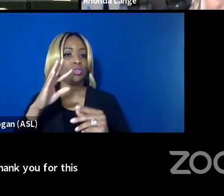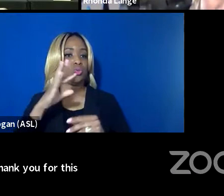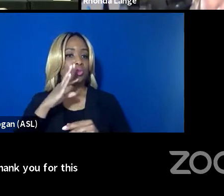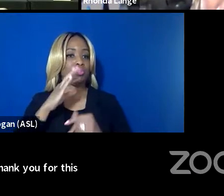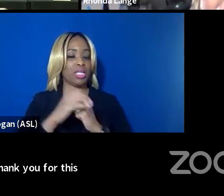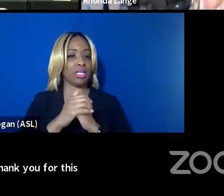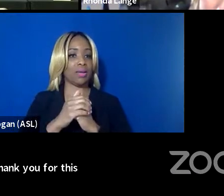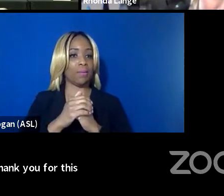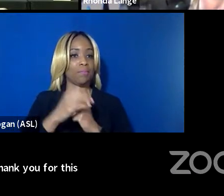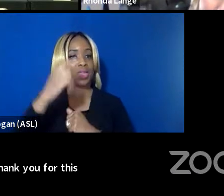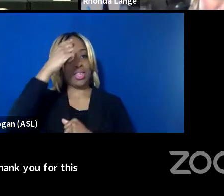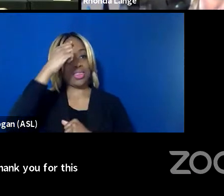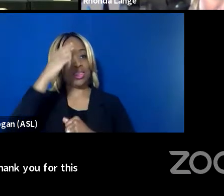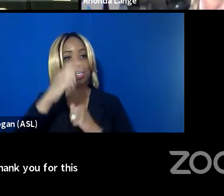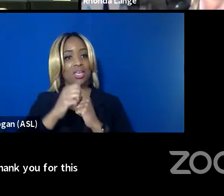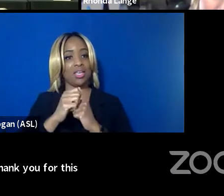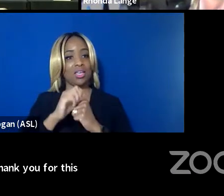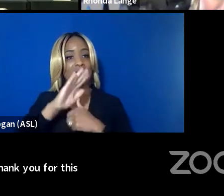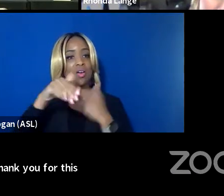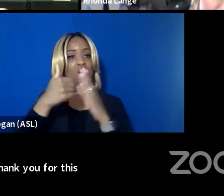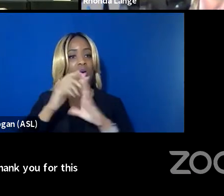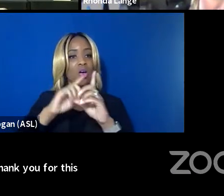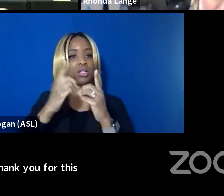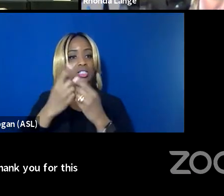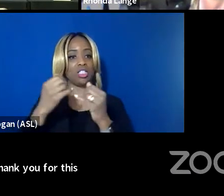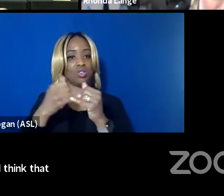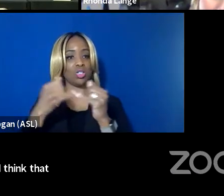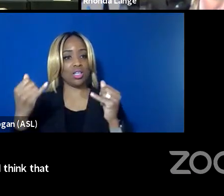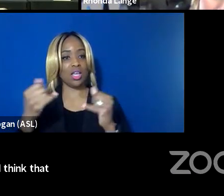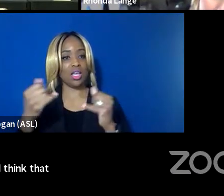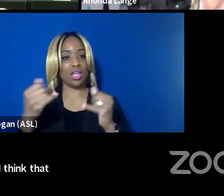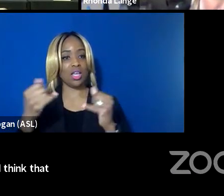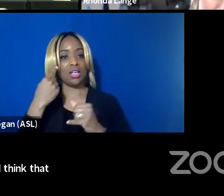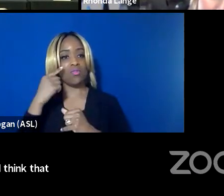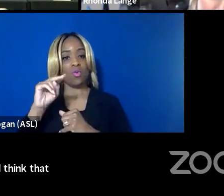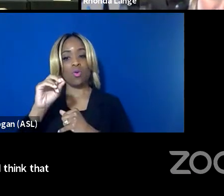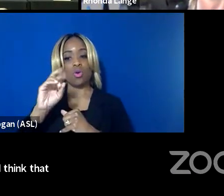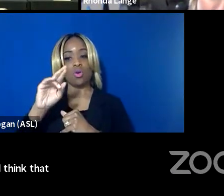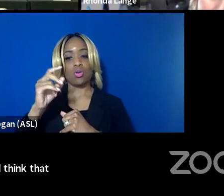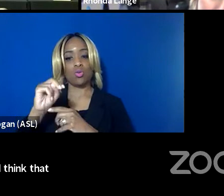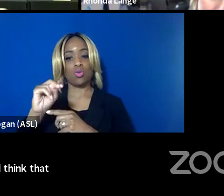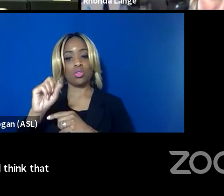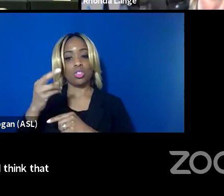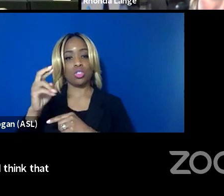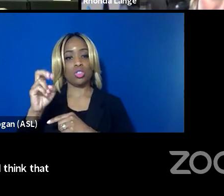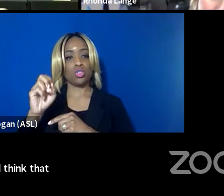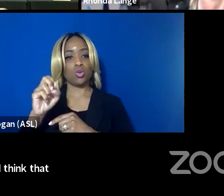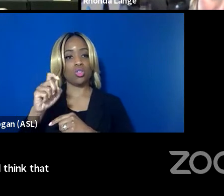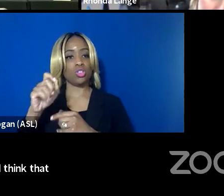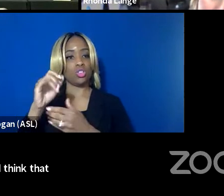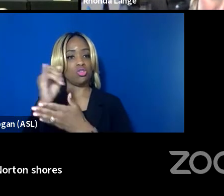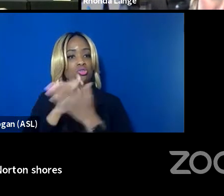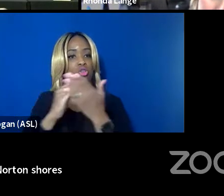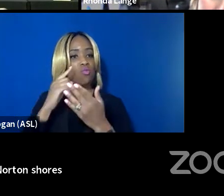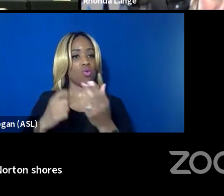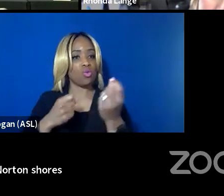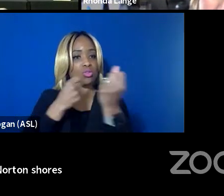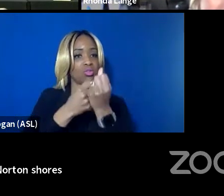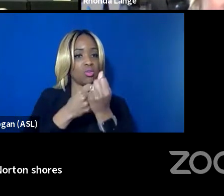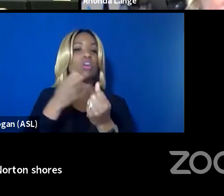I think that all the district lines for Norton Shores should be redrawn, and I support Proposal